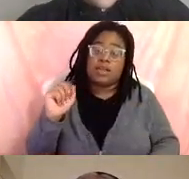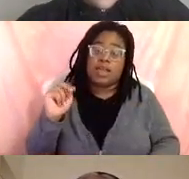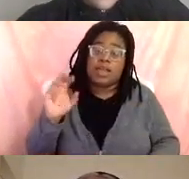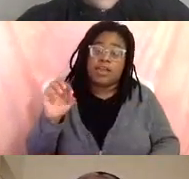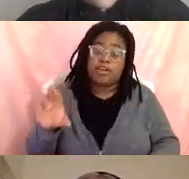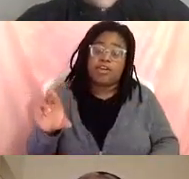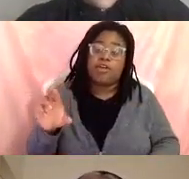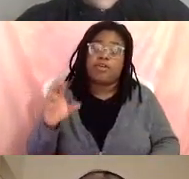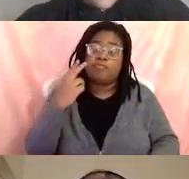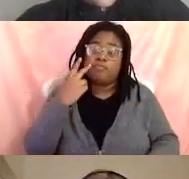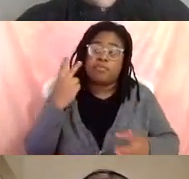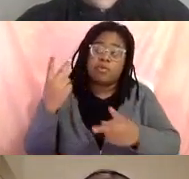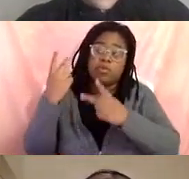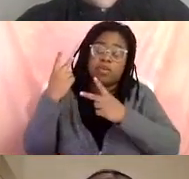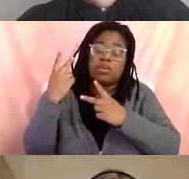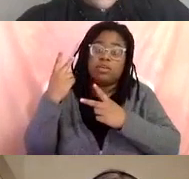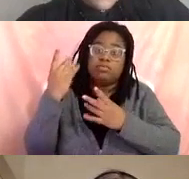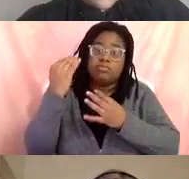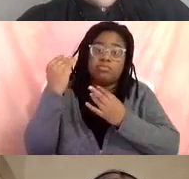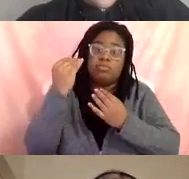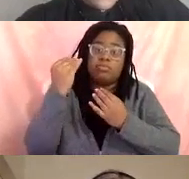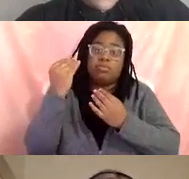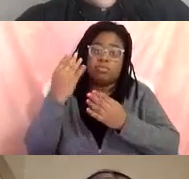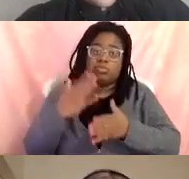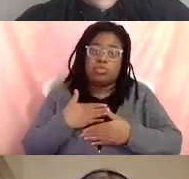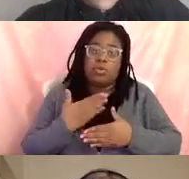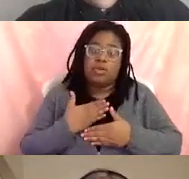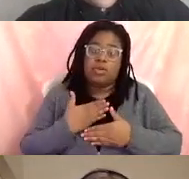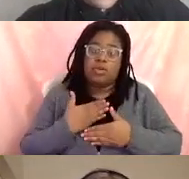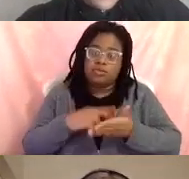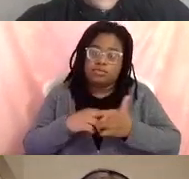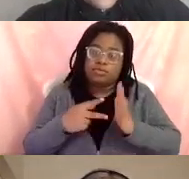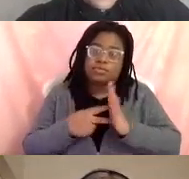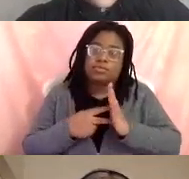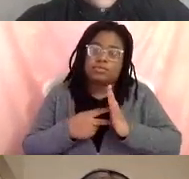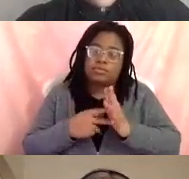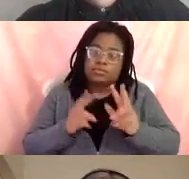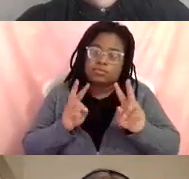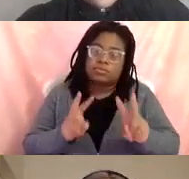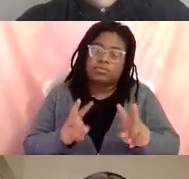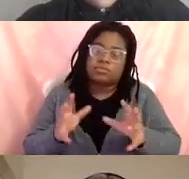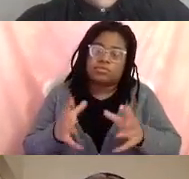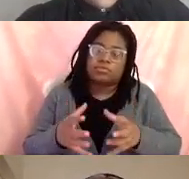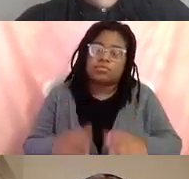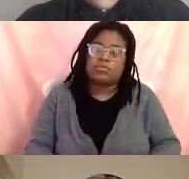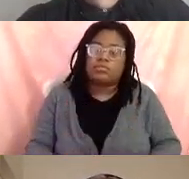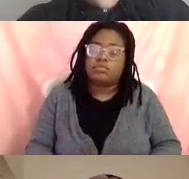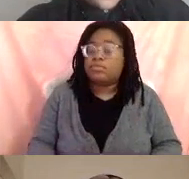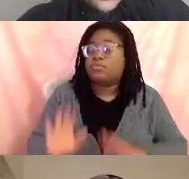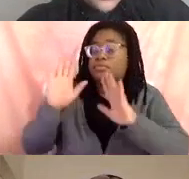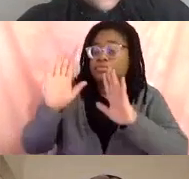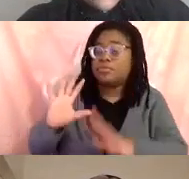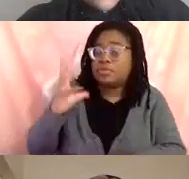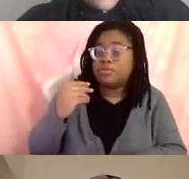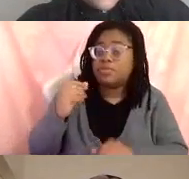in complex with space of joy, meaning, memorial. Amazing. Beautiful